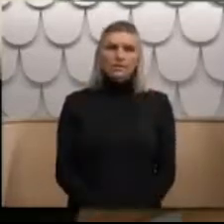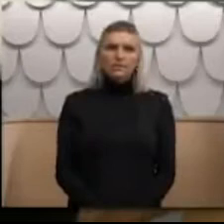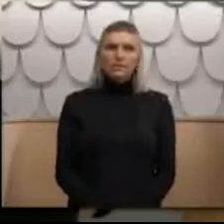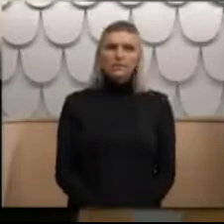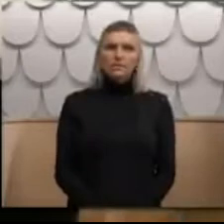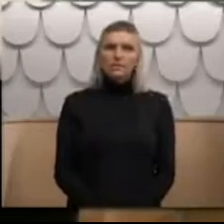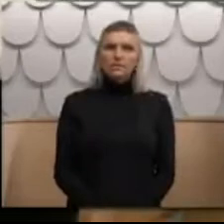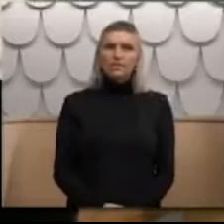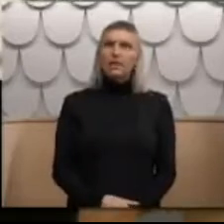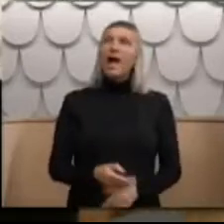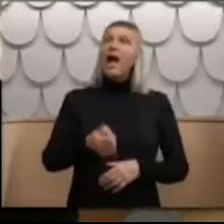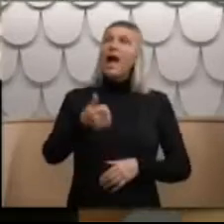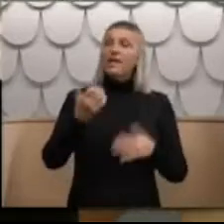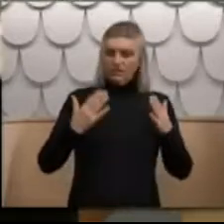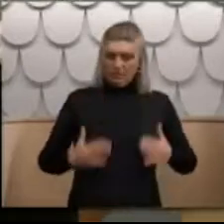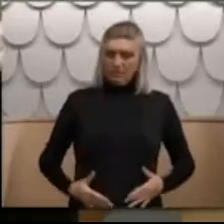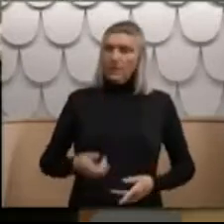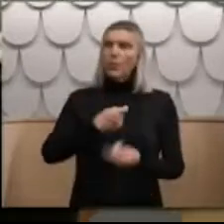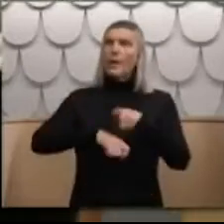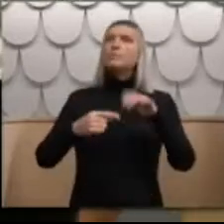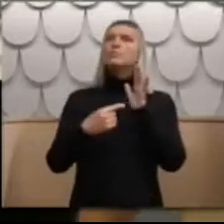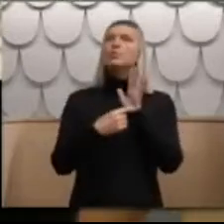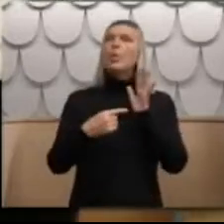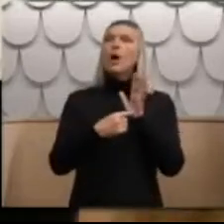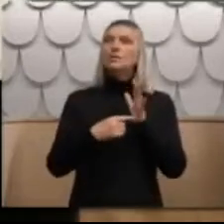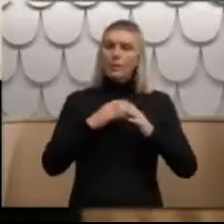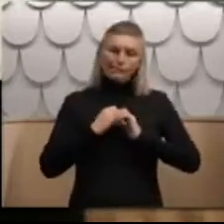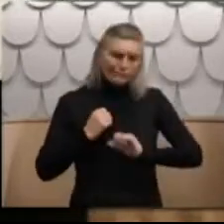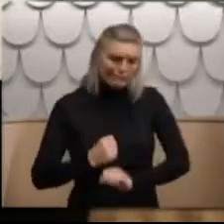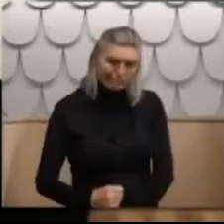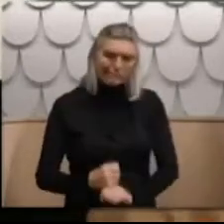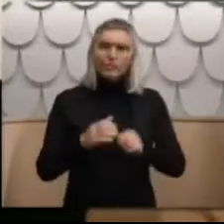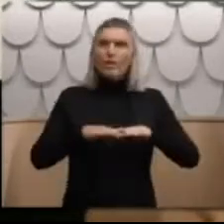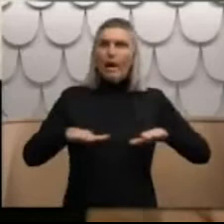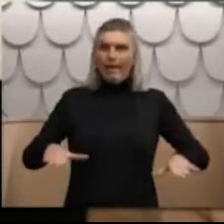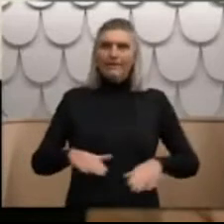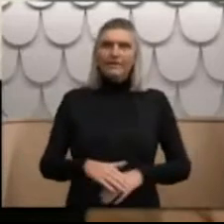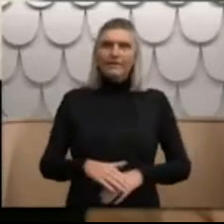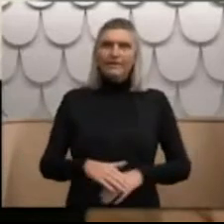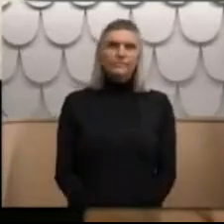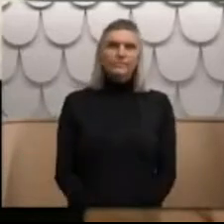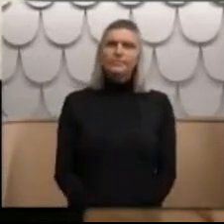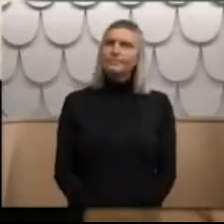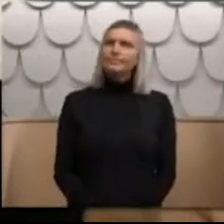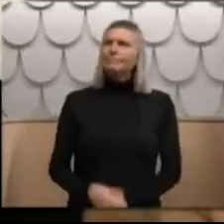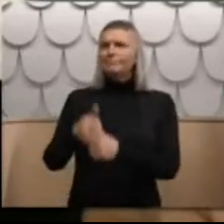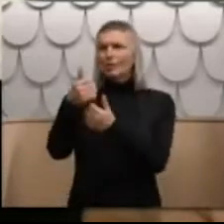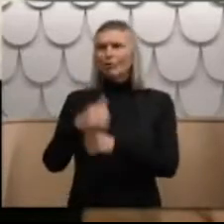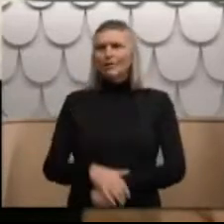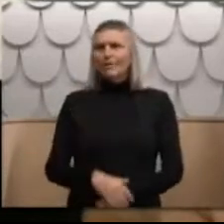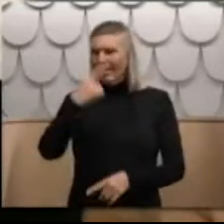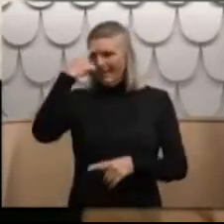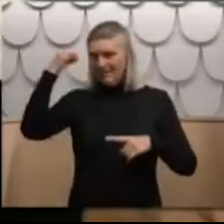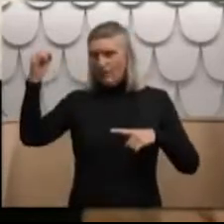we become toa. Mm. And so we are toa to the land. Kia kia ora, and I think that's very important for